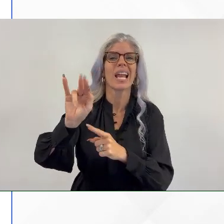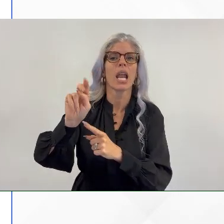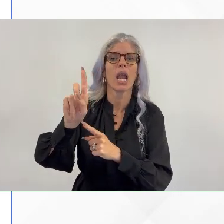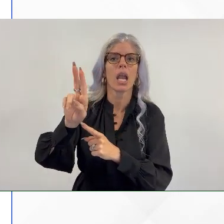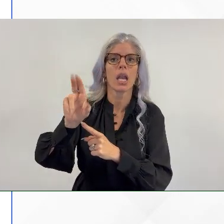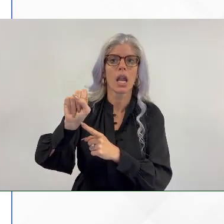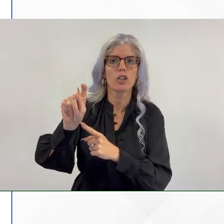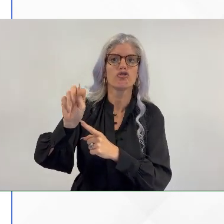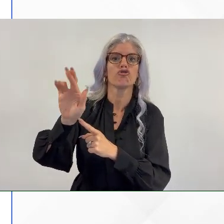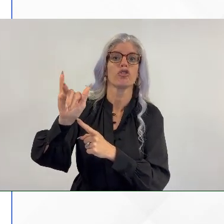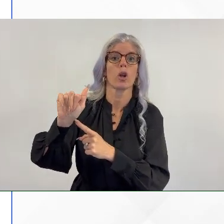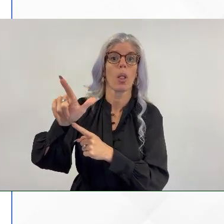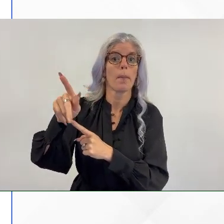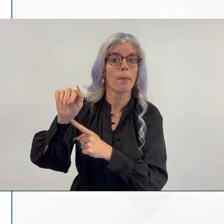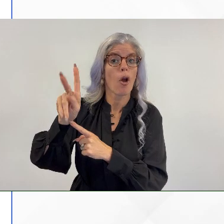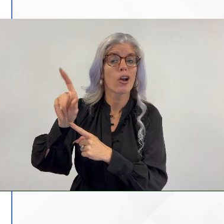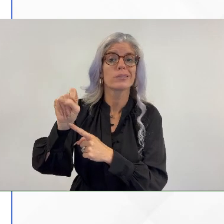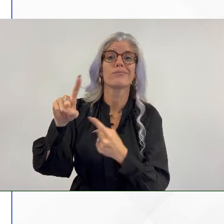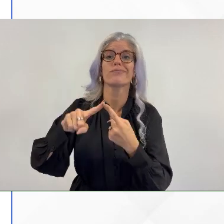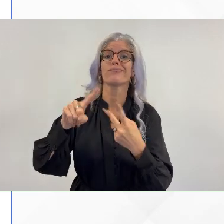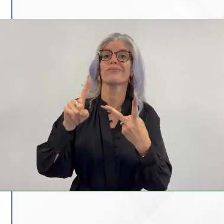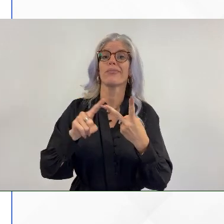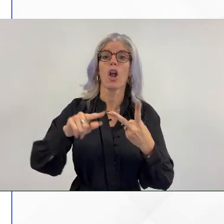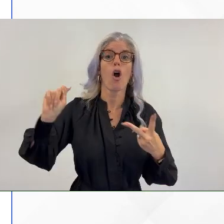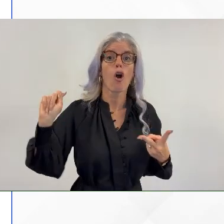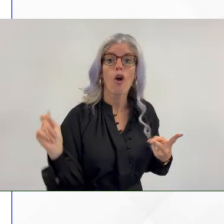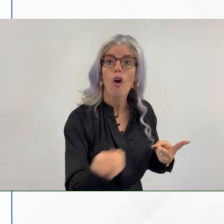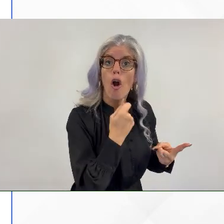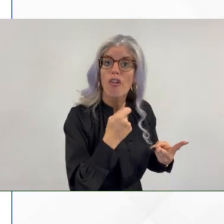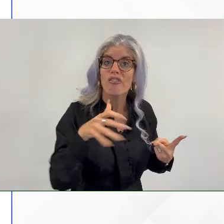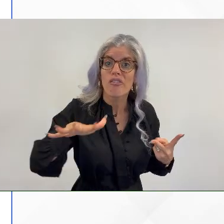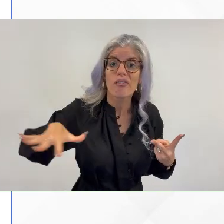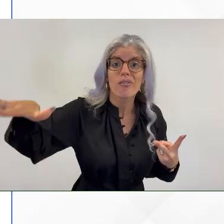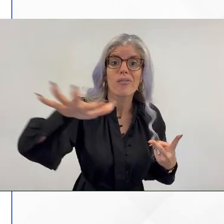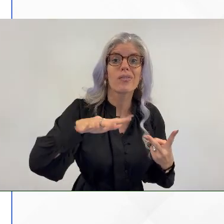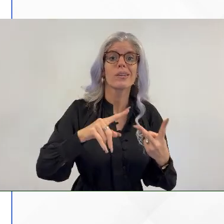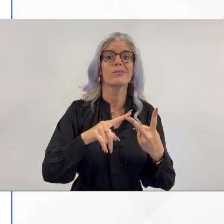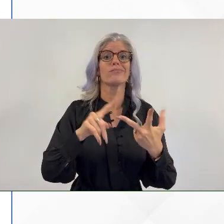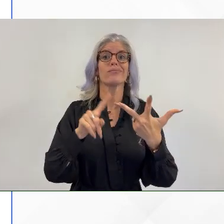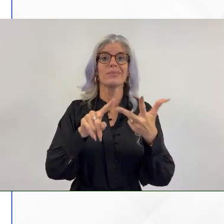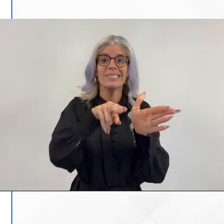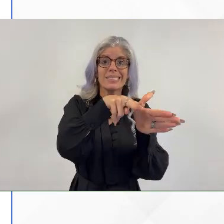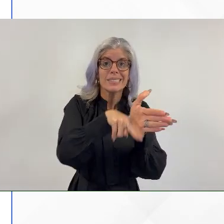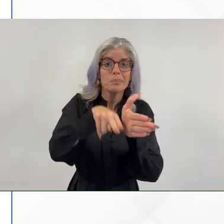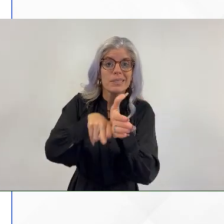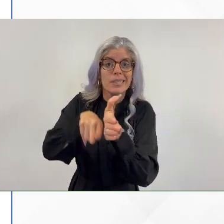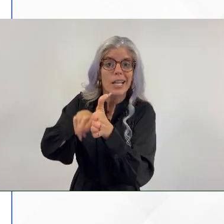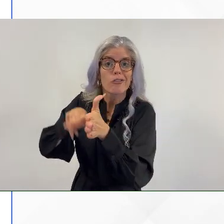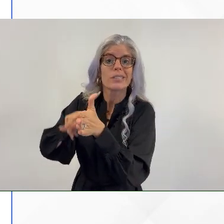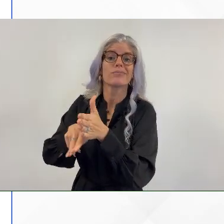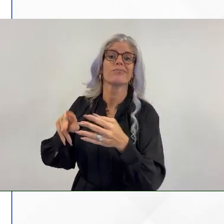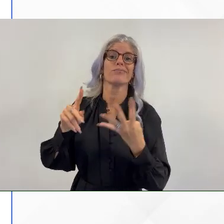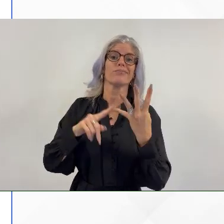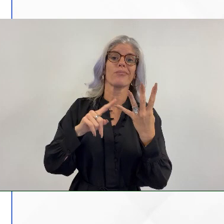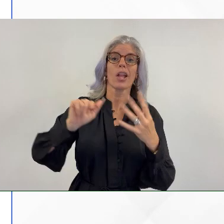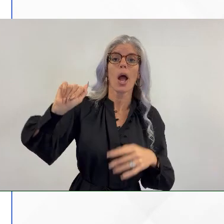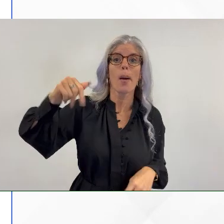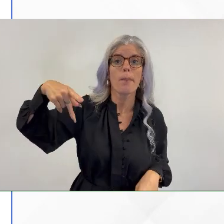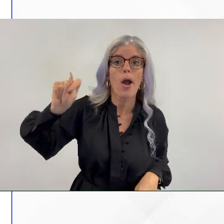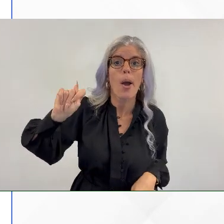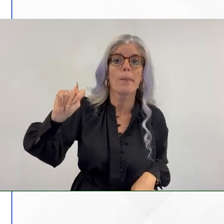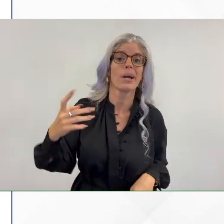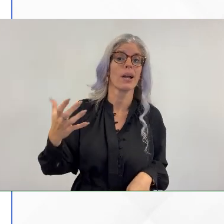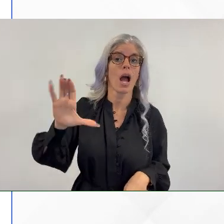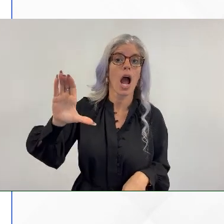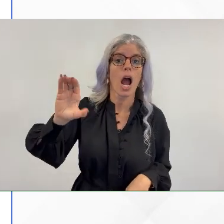removal. In very limited, extraordinary circumstances, FEMA may grant an exception. However, FEMA